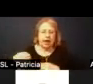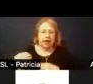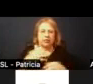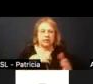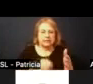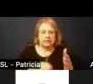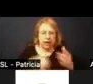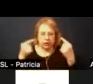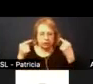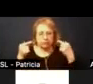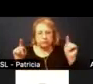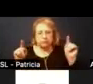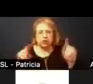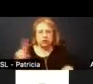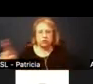to the right